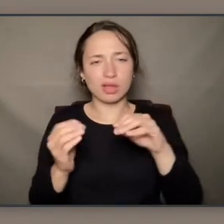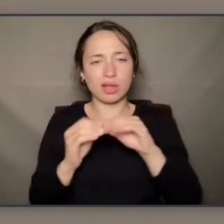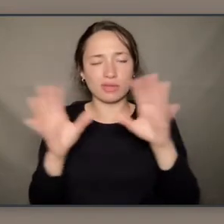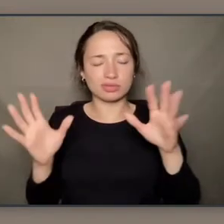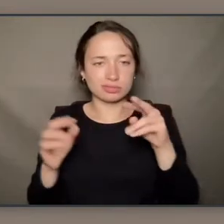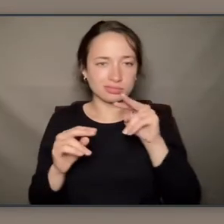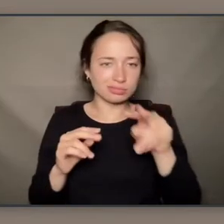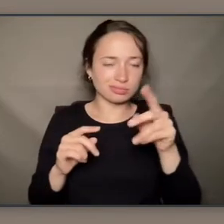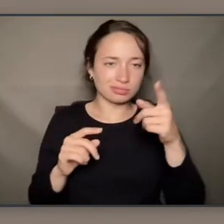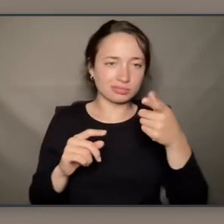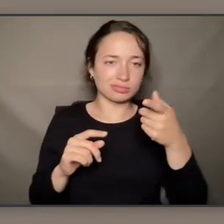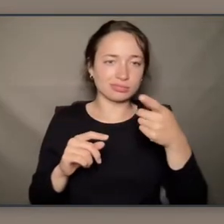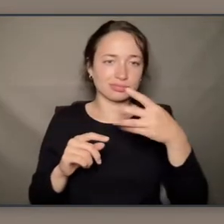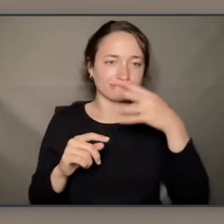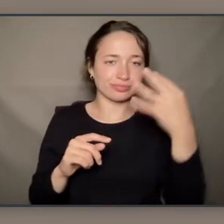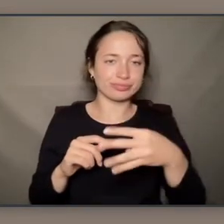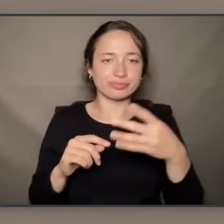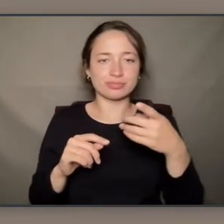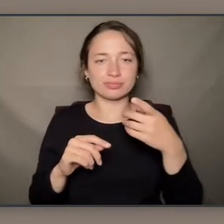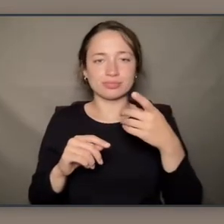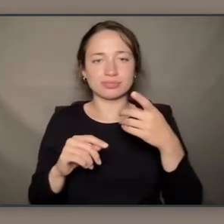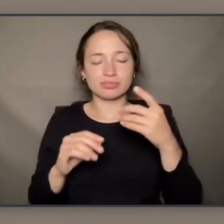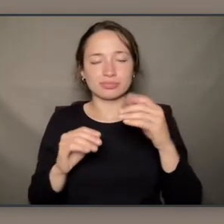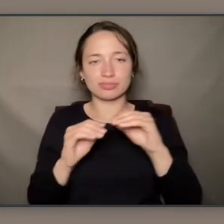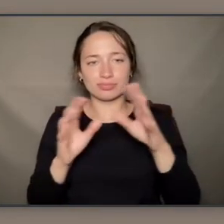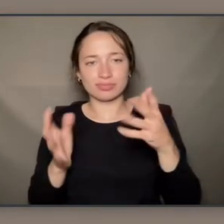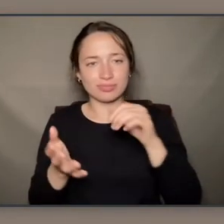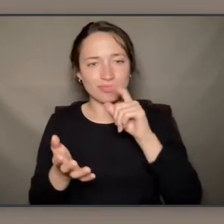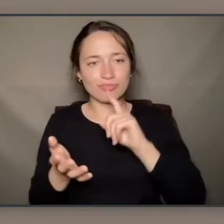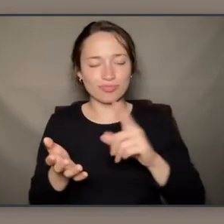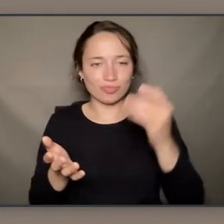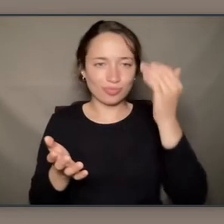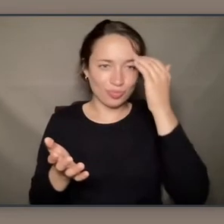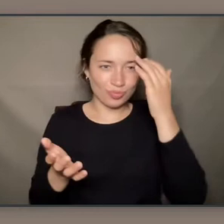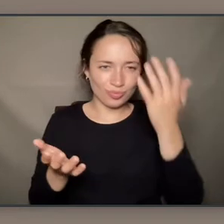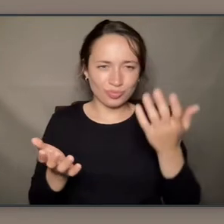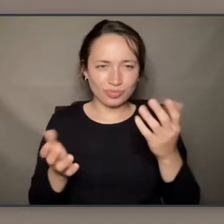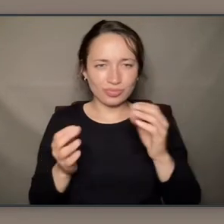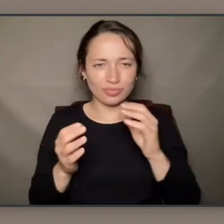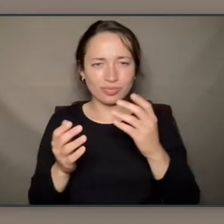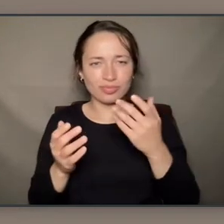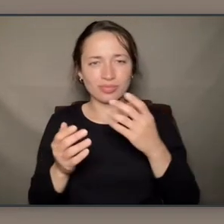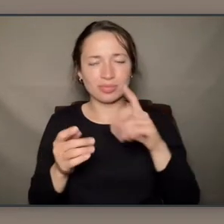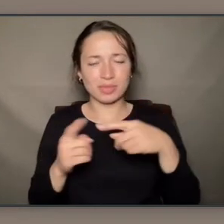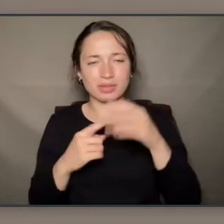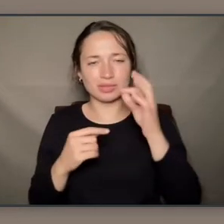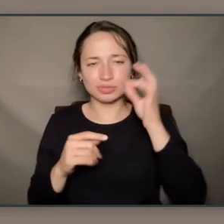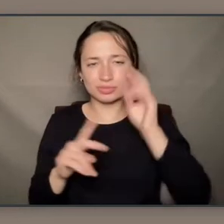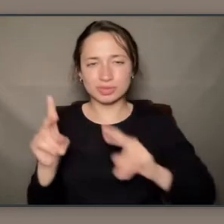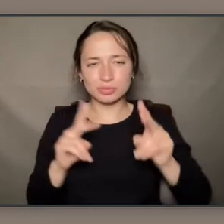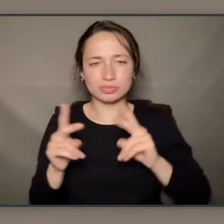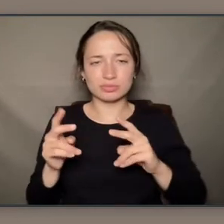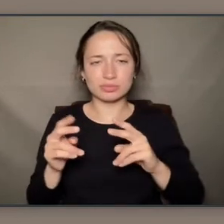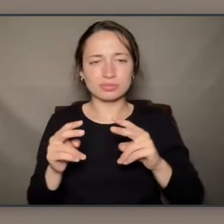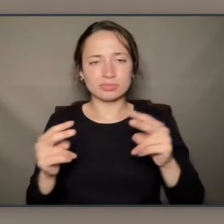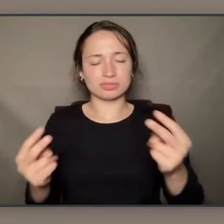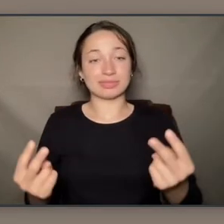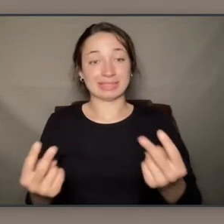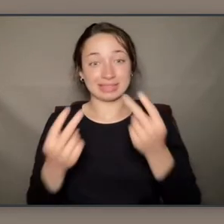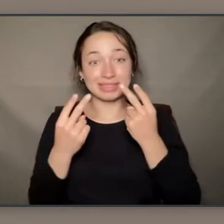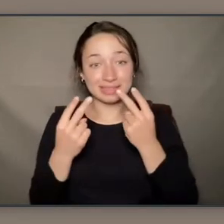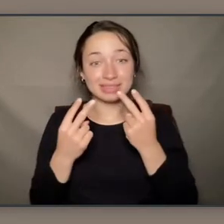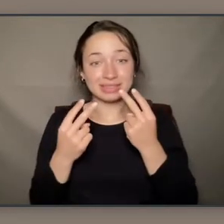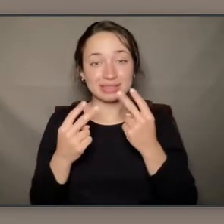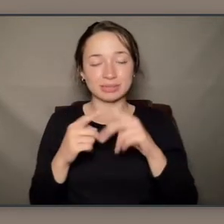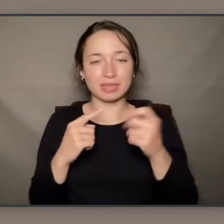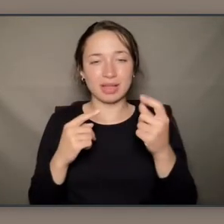Questions that clearly come from their ignorance, in the truest sense of the word, their lack of knowledge about indigenous people. They see